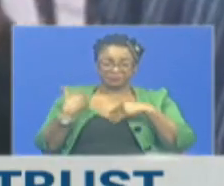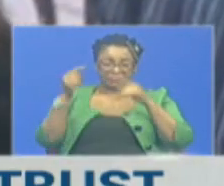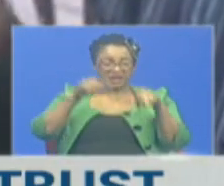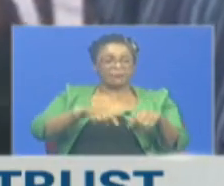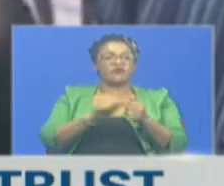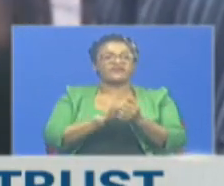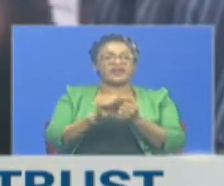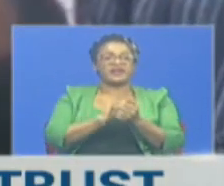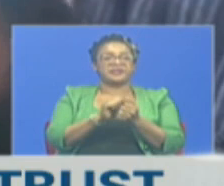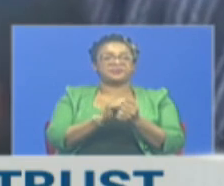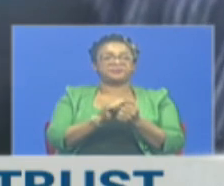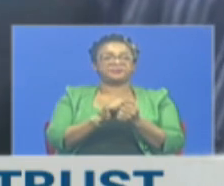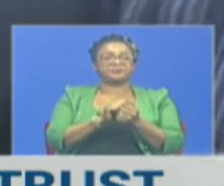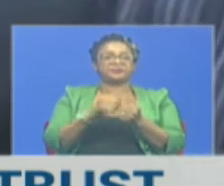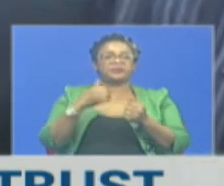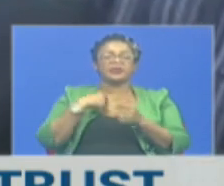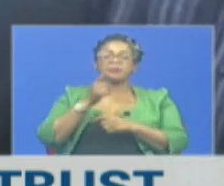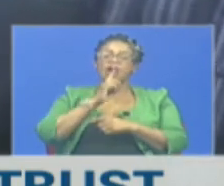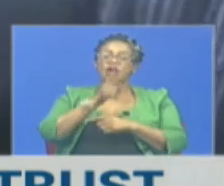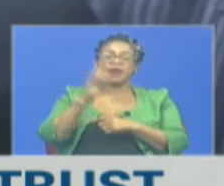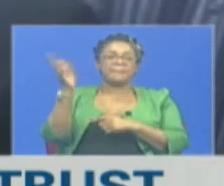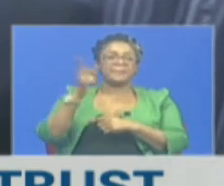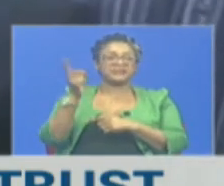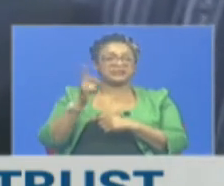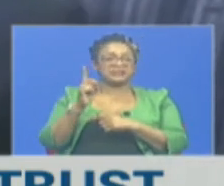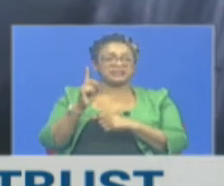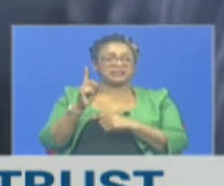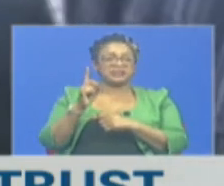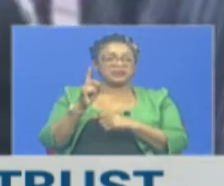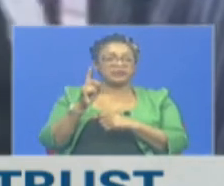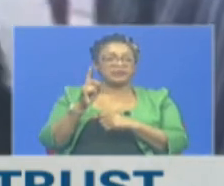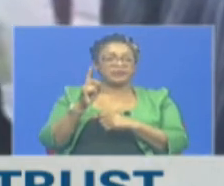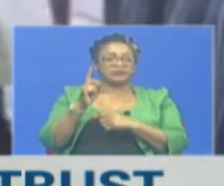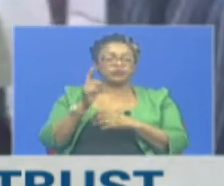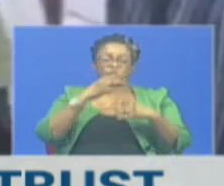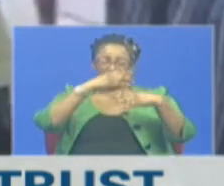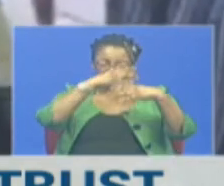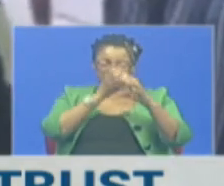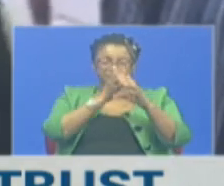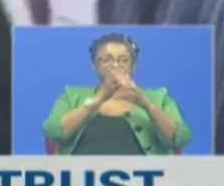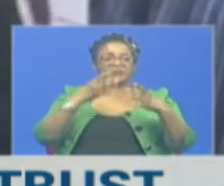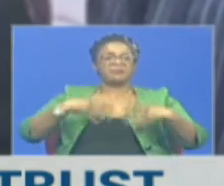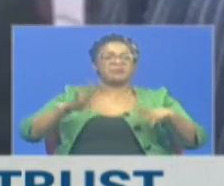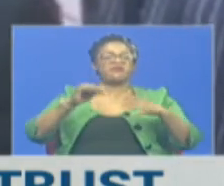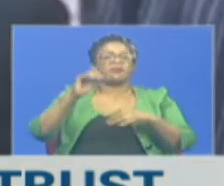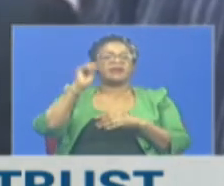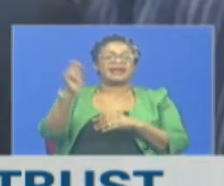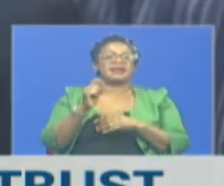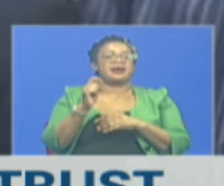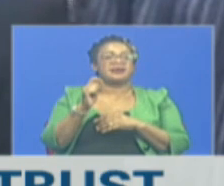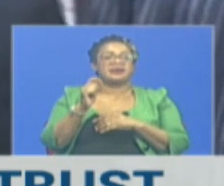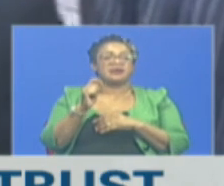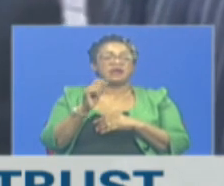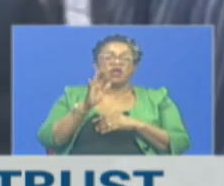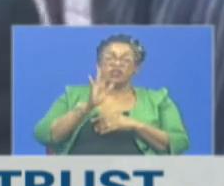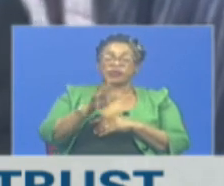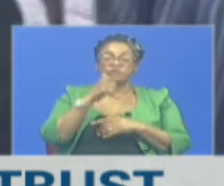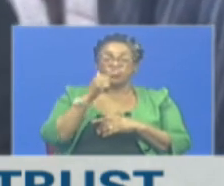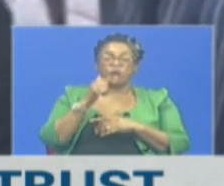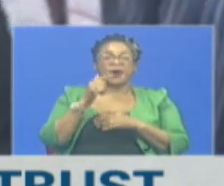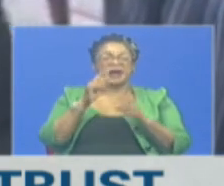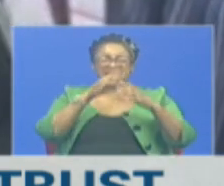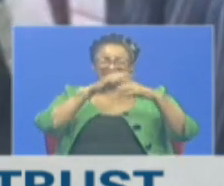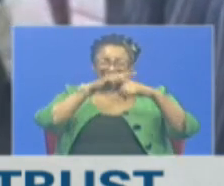niliagiza sekta ya afya ipime baadhi ya watu wanaotokea Kenya. Kati ya watu waliopimwa, zaidi ya